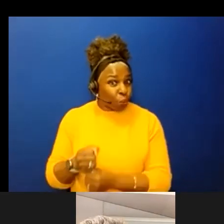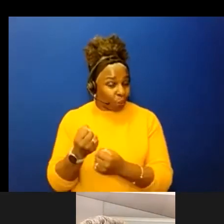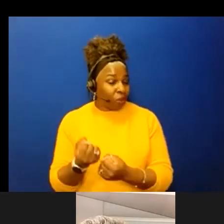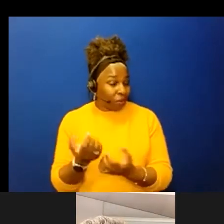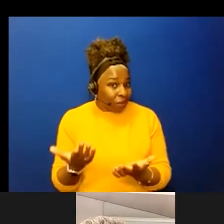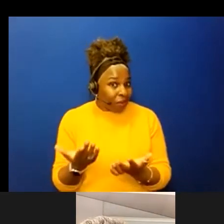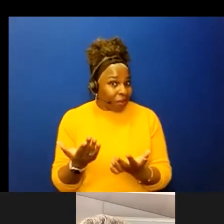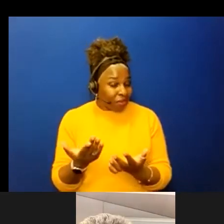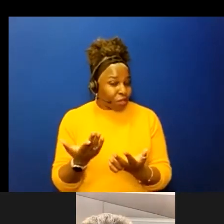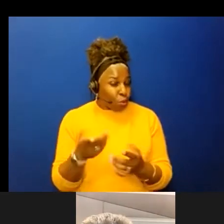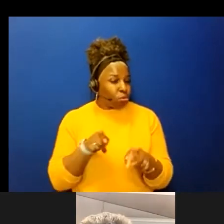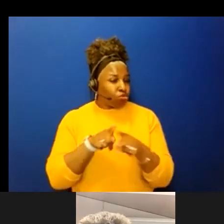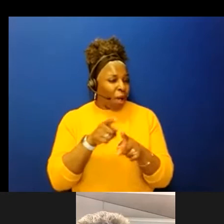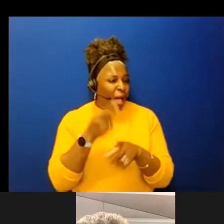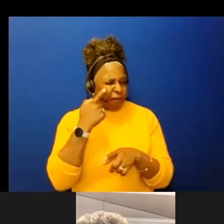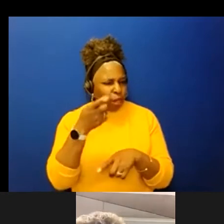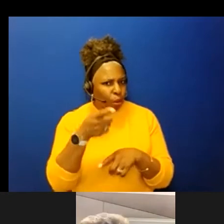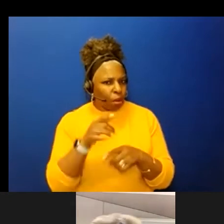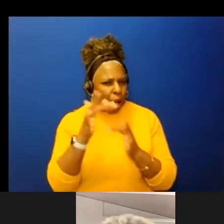about you, Carl? What would you say?